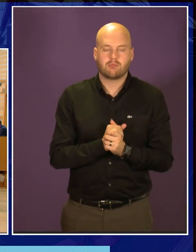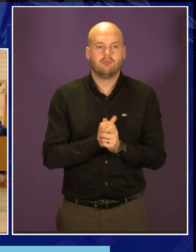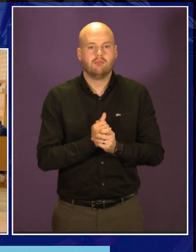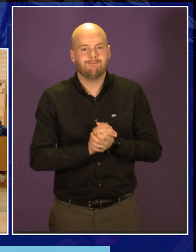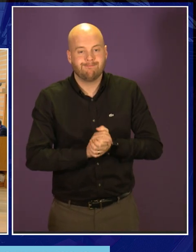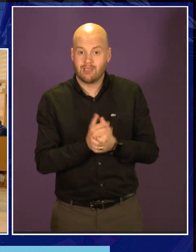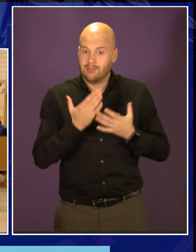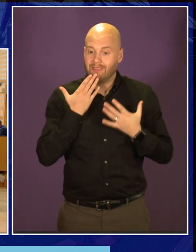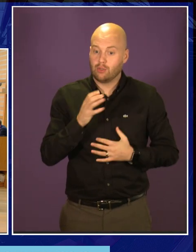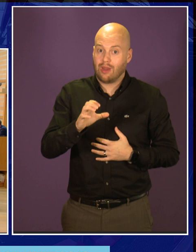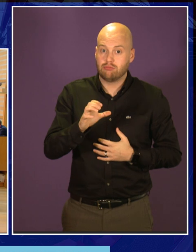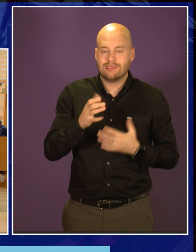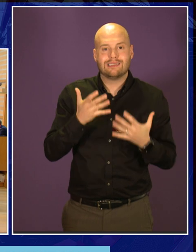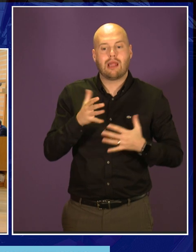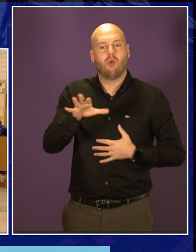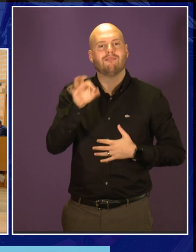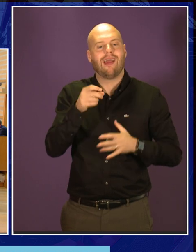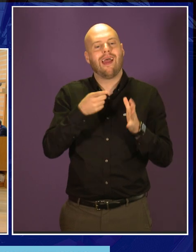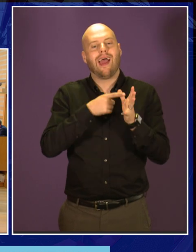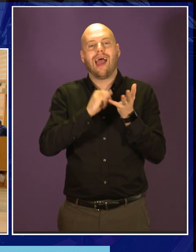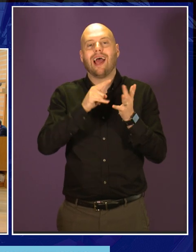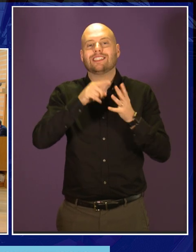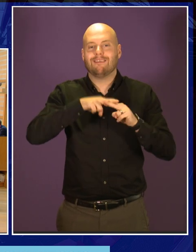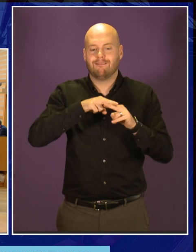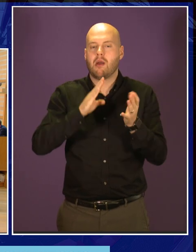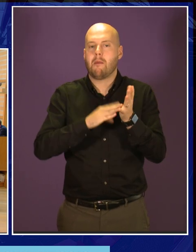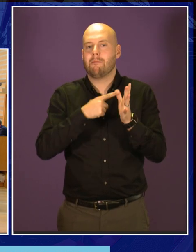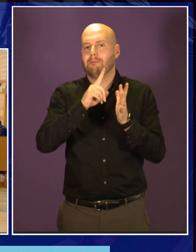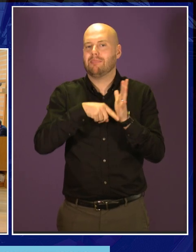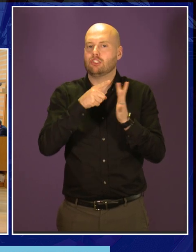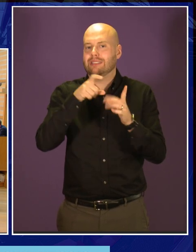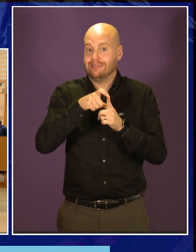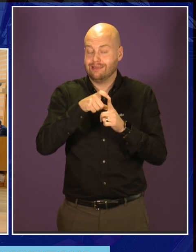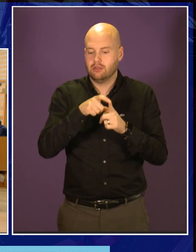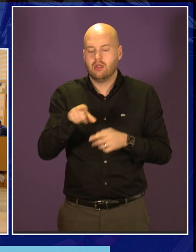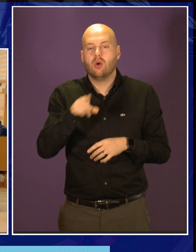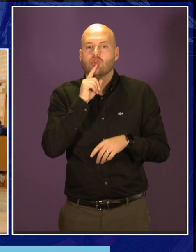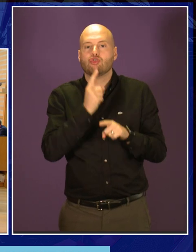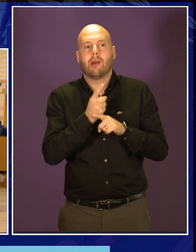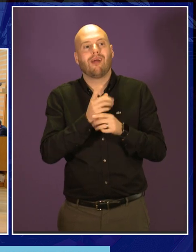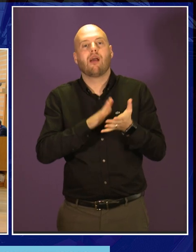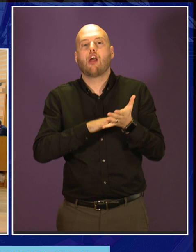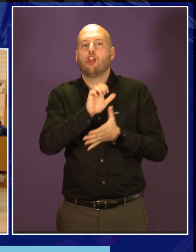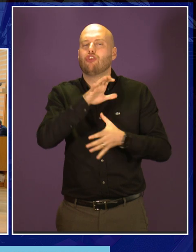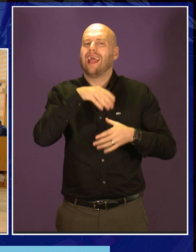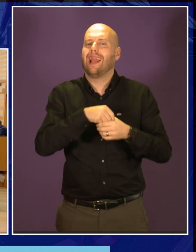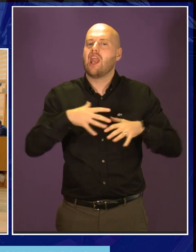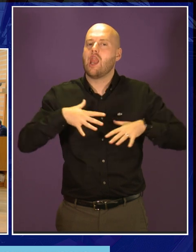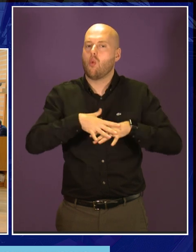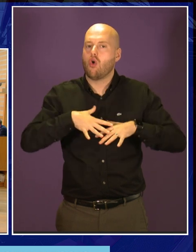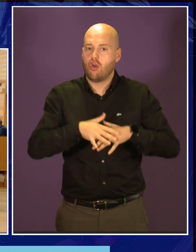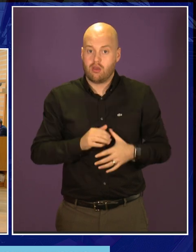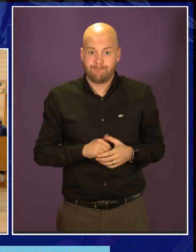Thank you, Catherine. And I would now like to hear from Asif Majid, who will report on the Culture in a Network World strand.